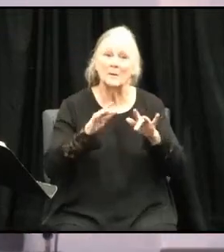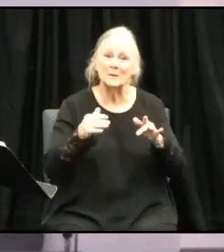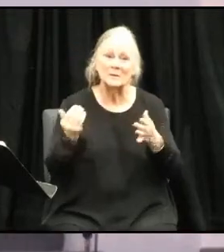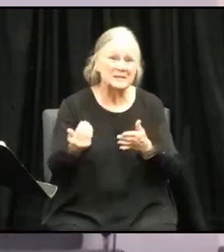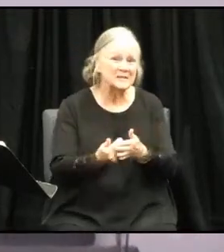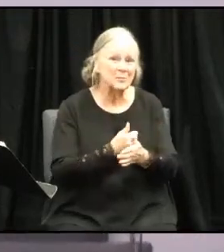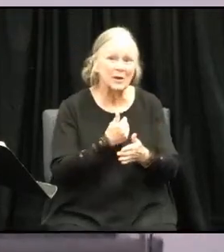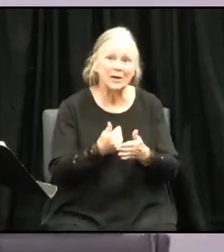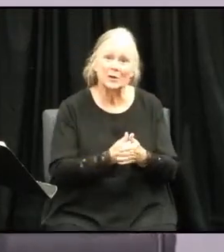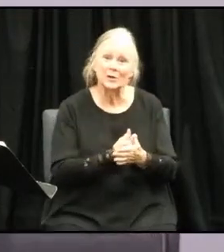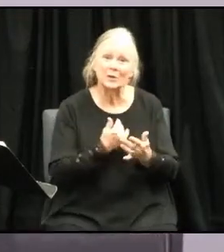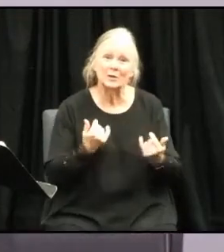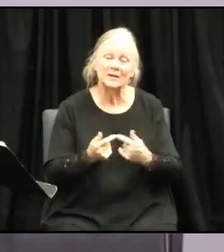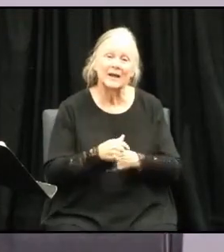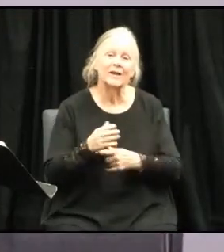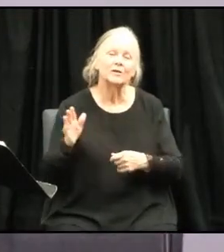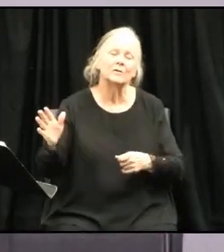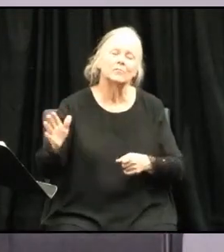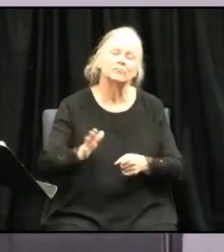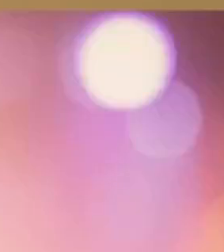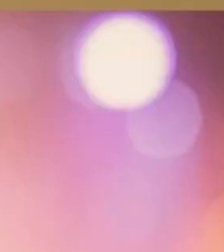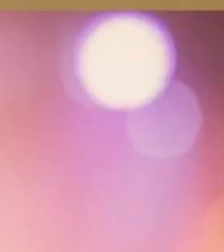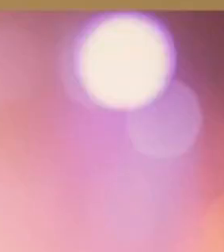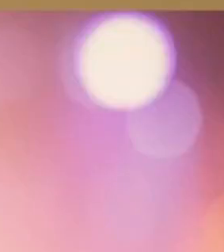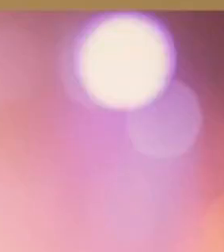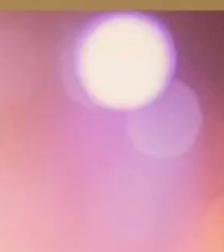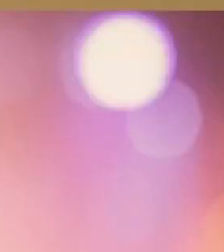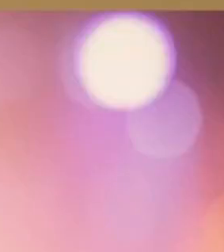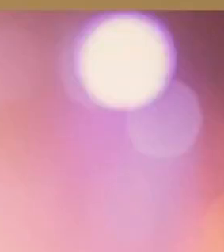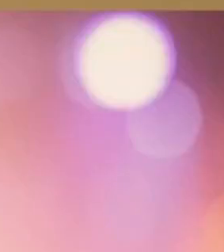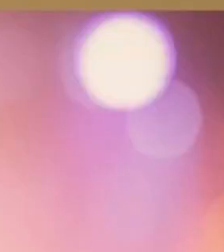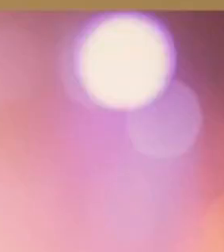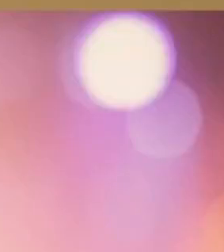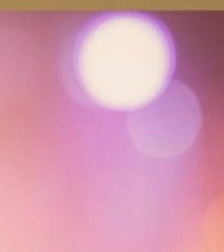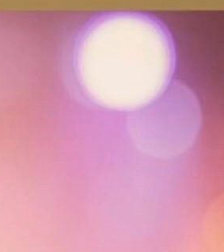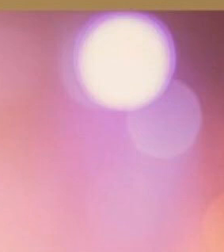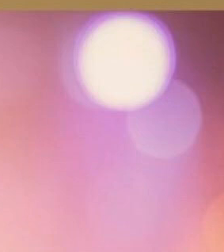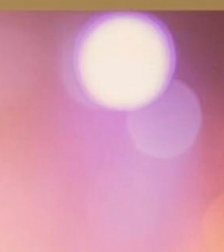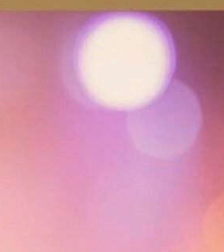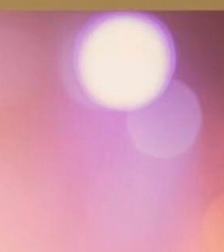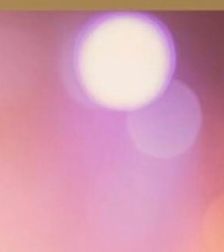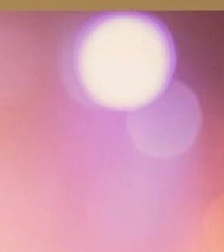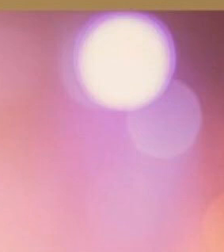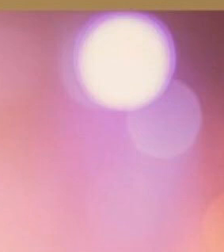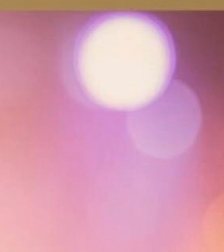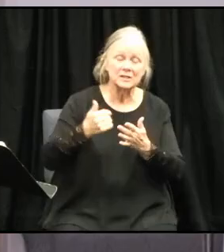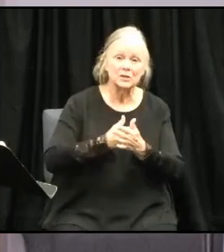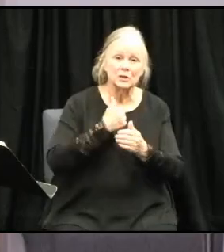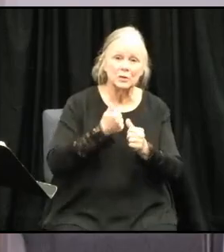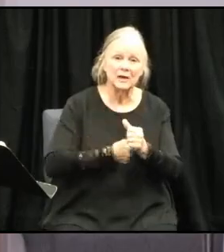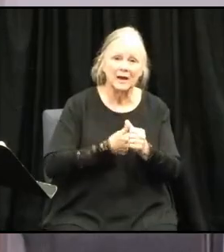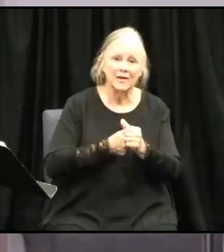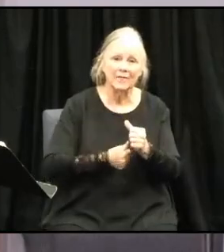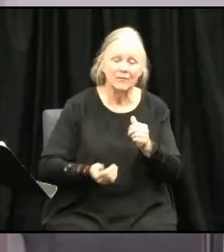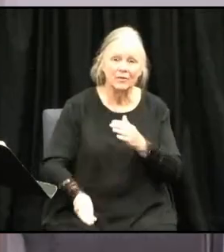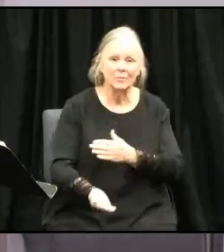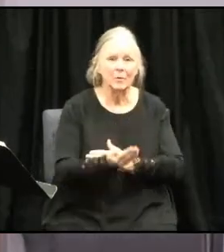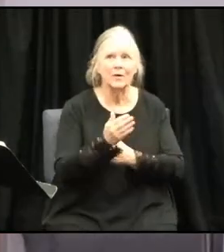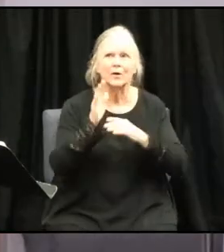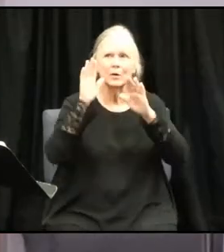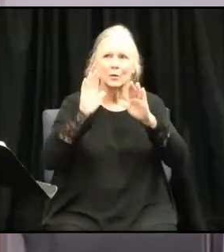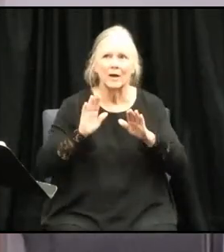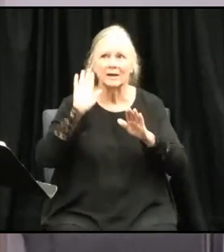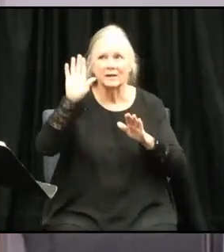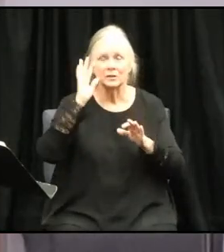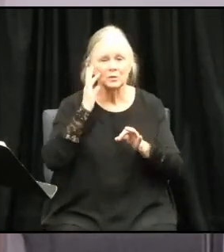going to fill my day. Amen. They are new every morning. Great is your faithfulness, even when we're